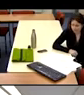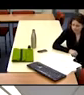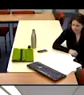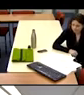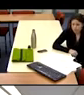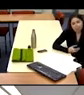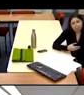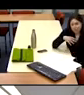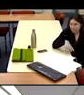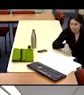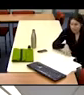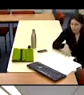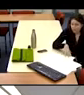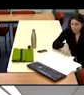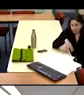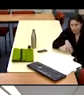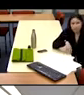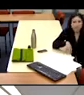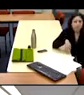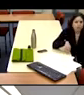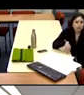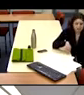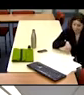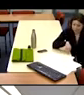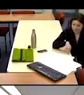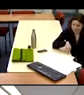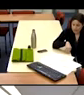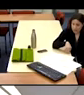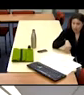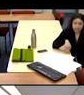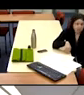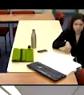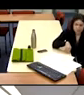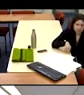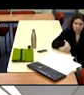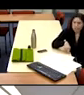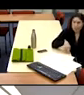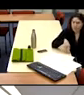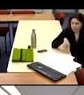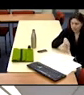seen. They also use the terms newcomers, new New Zealanders, settled,